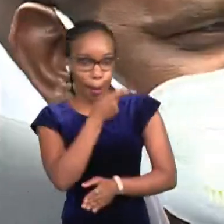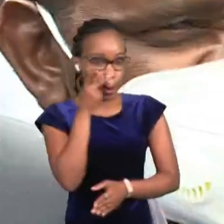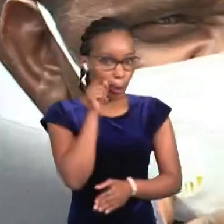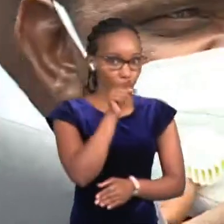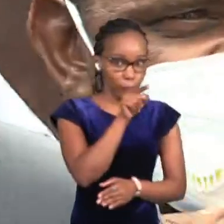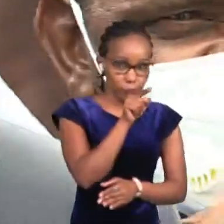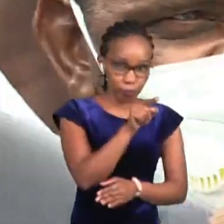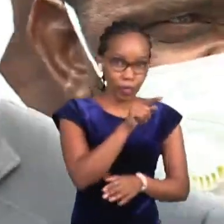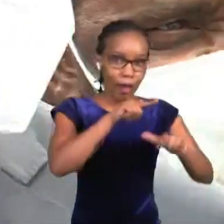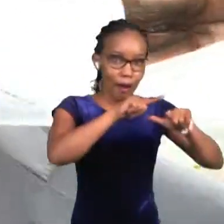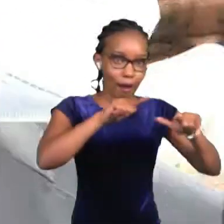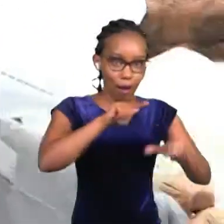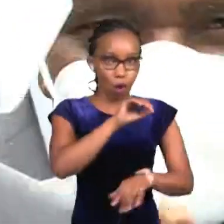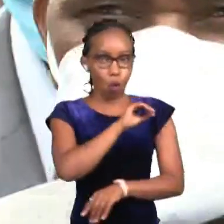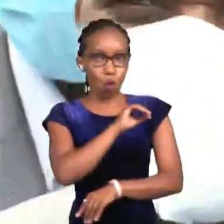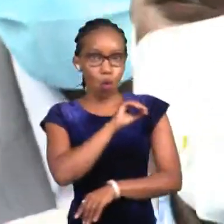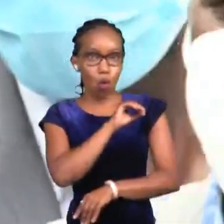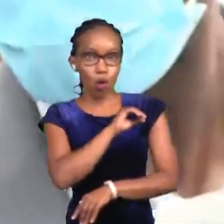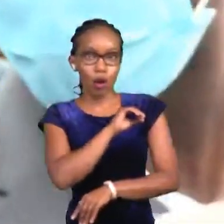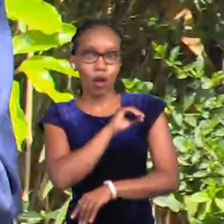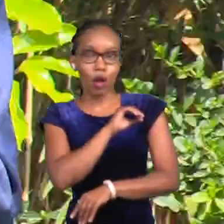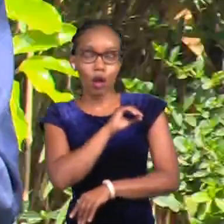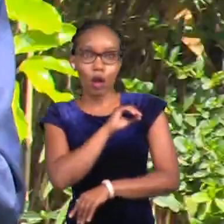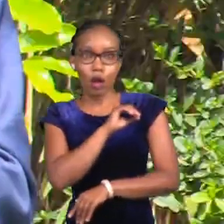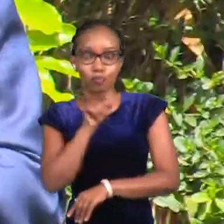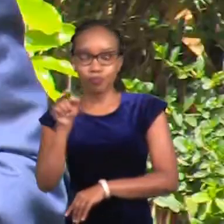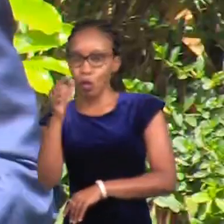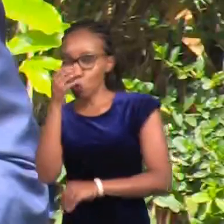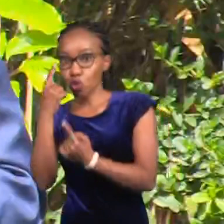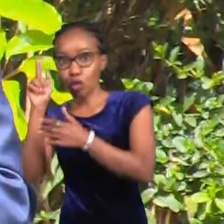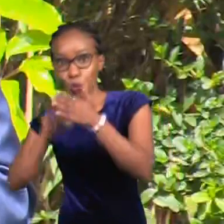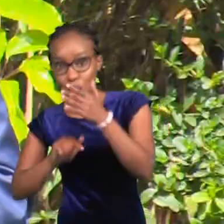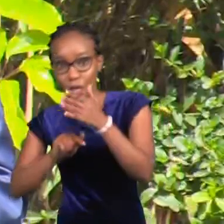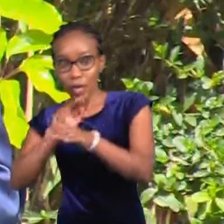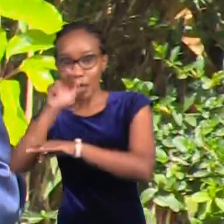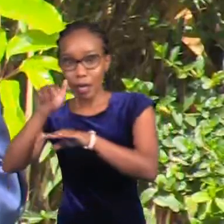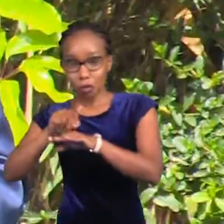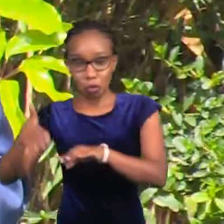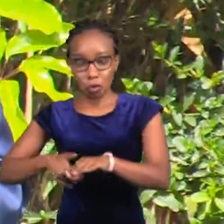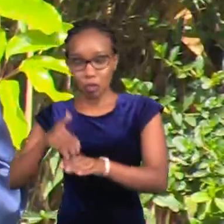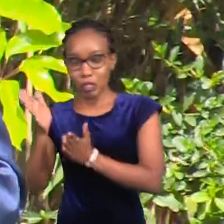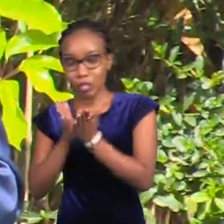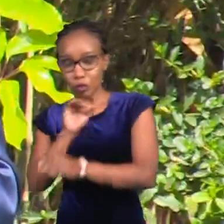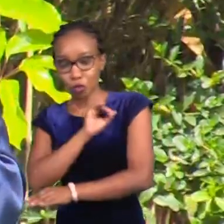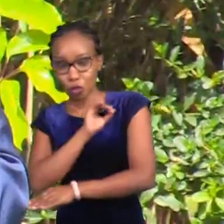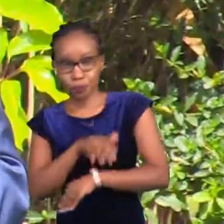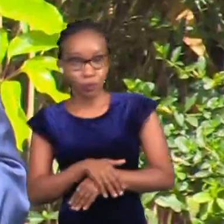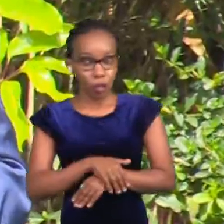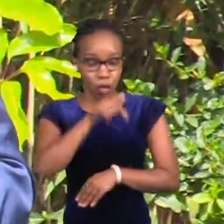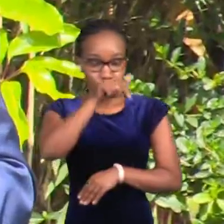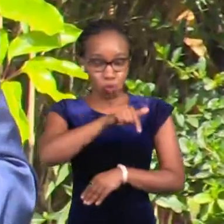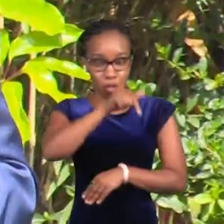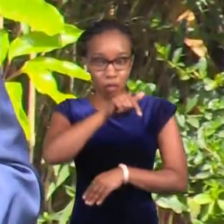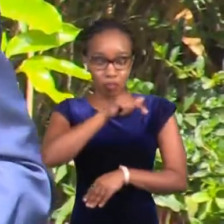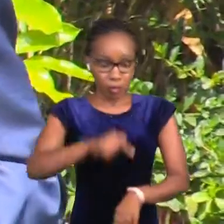acquiring Yata land alleged to be belonging to the National Youth Service. I'm today presenting myself for a thorough